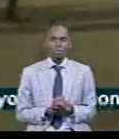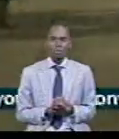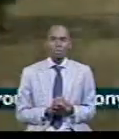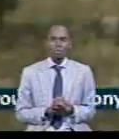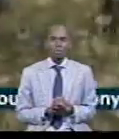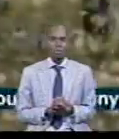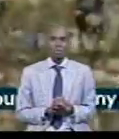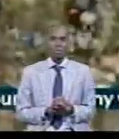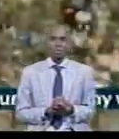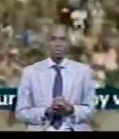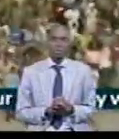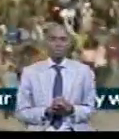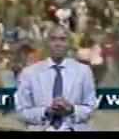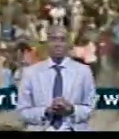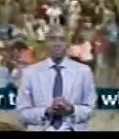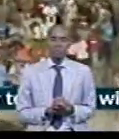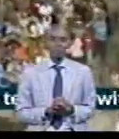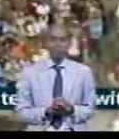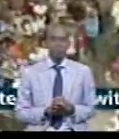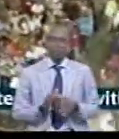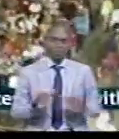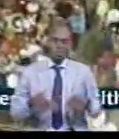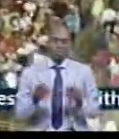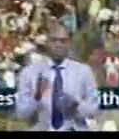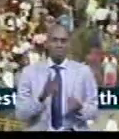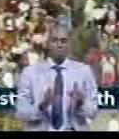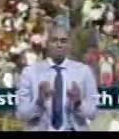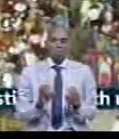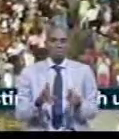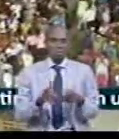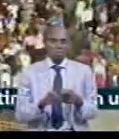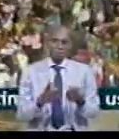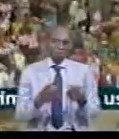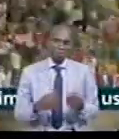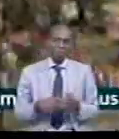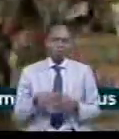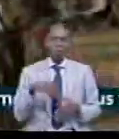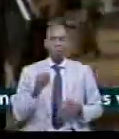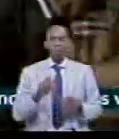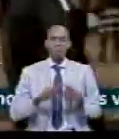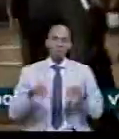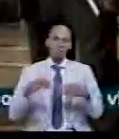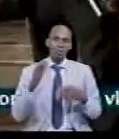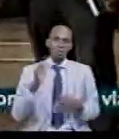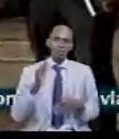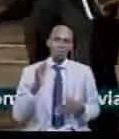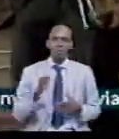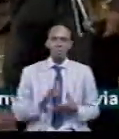Give them the chance.